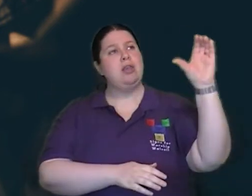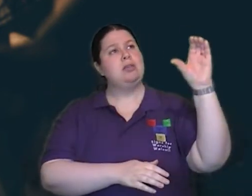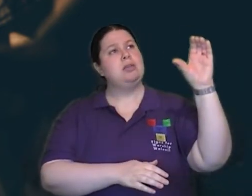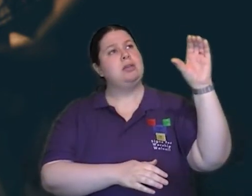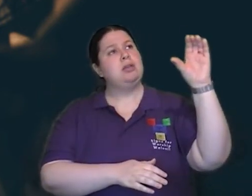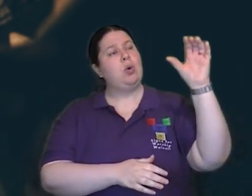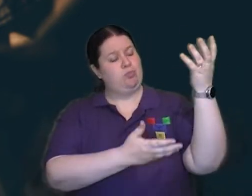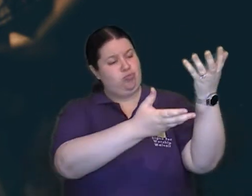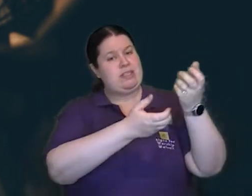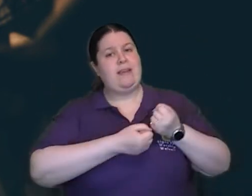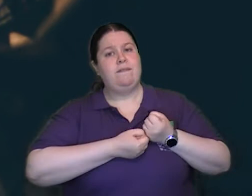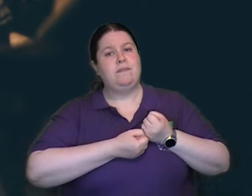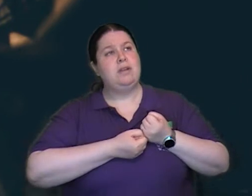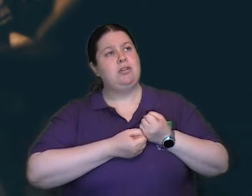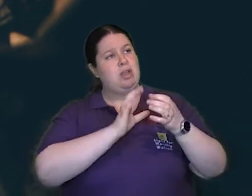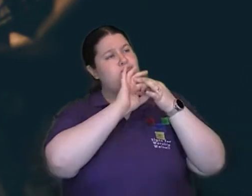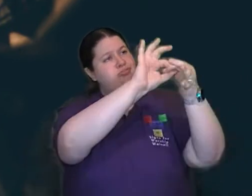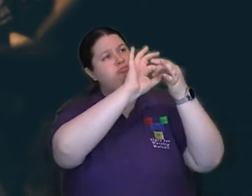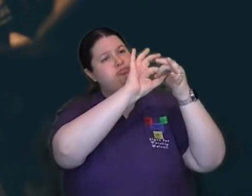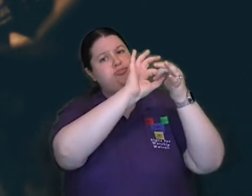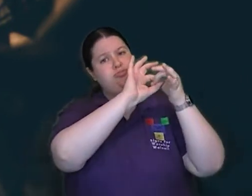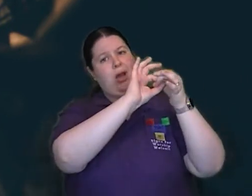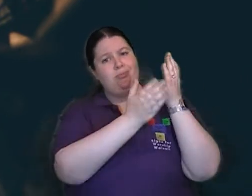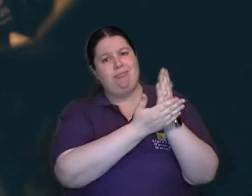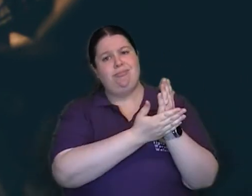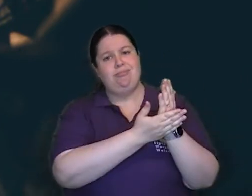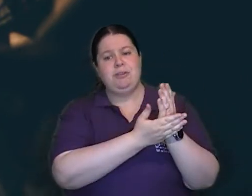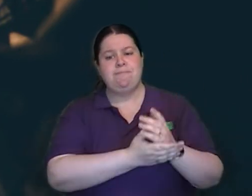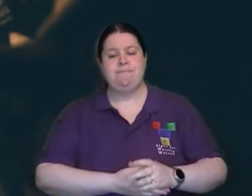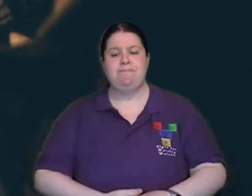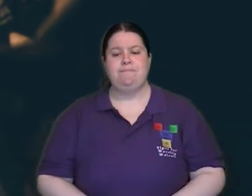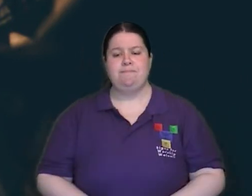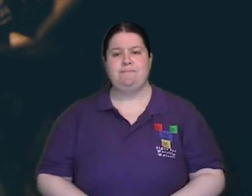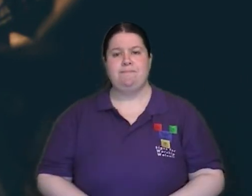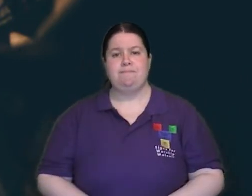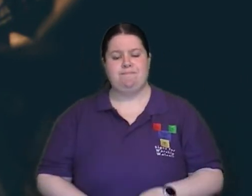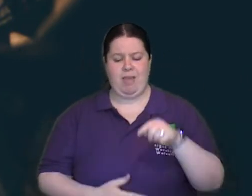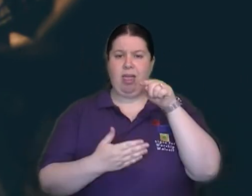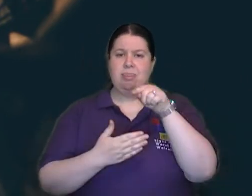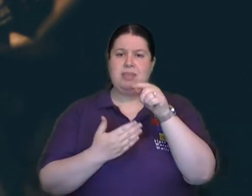Jesus Christ, through whom we have now received reconciliation.